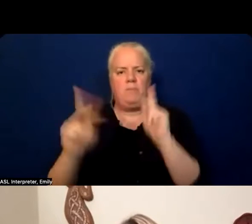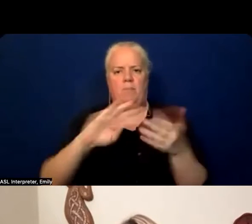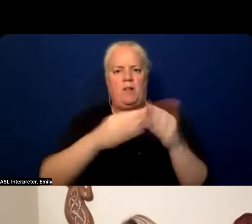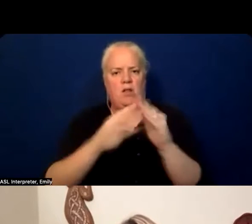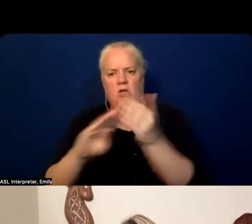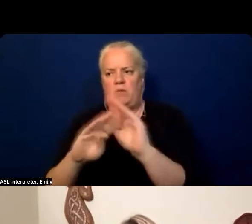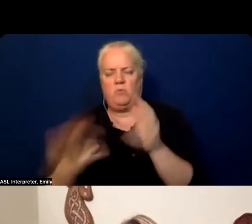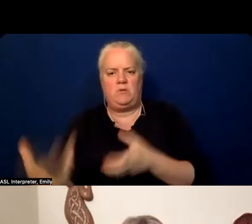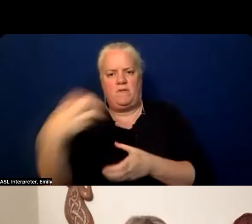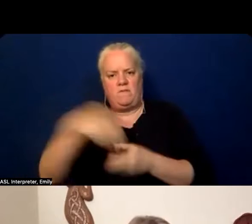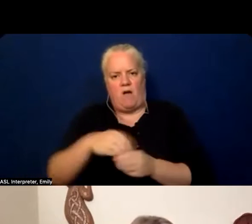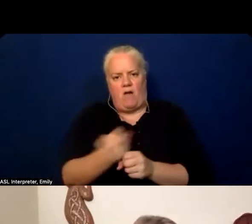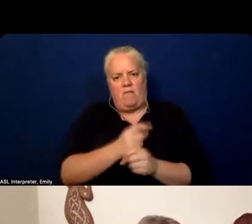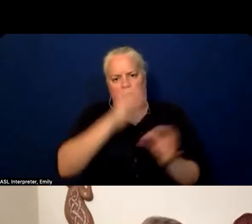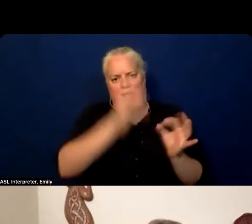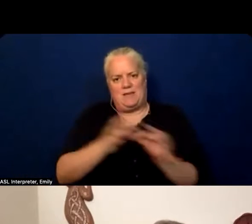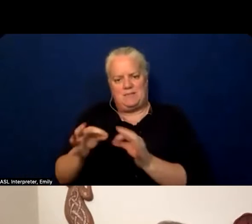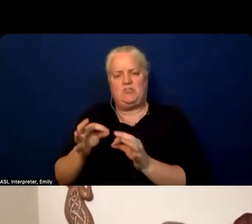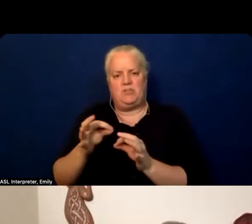that affect them. And